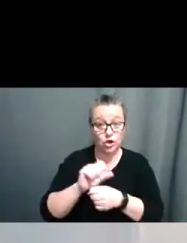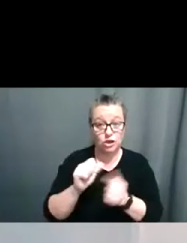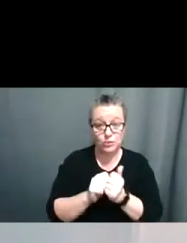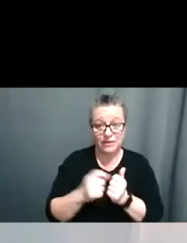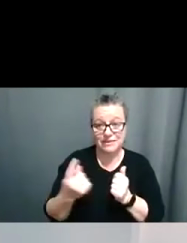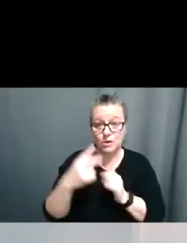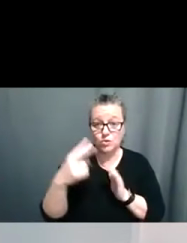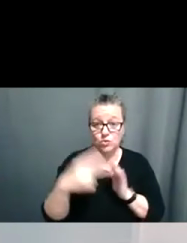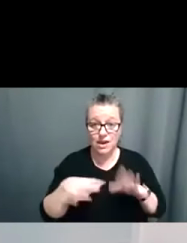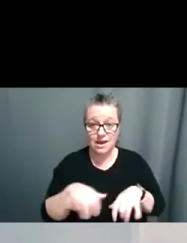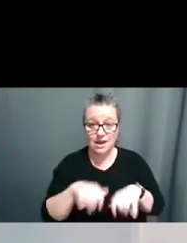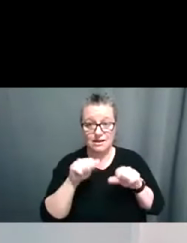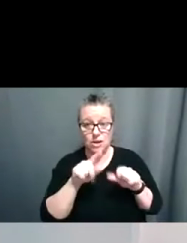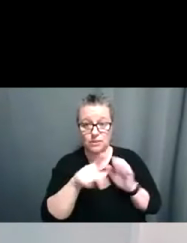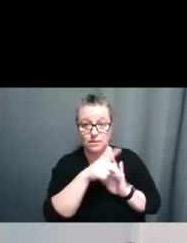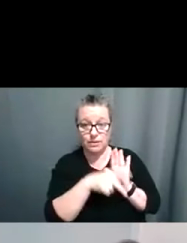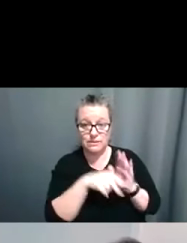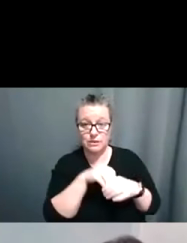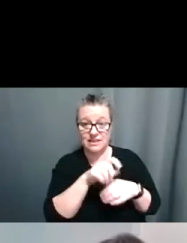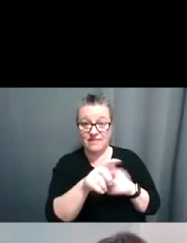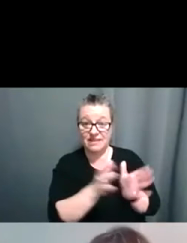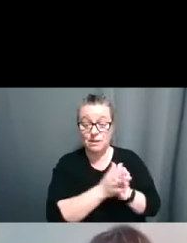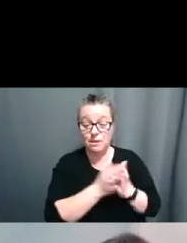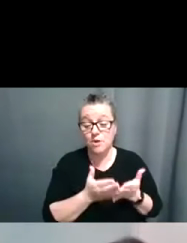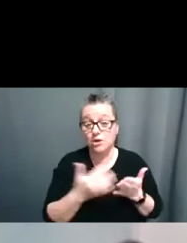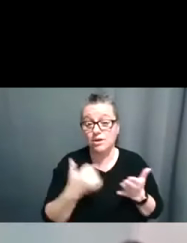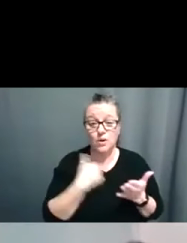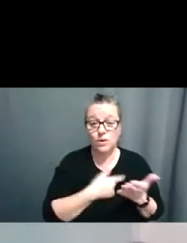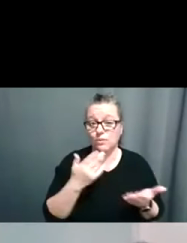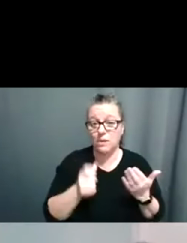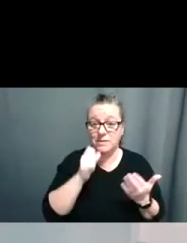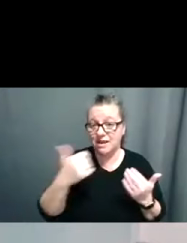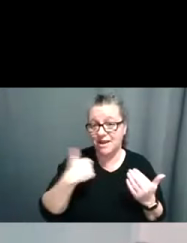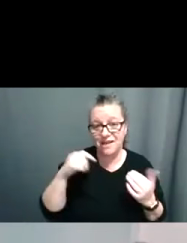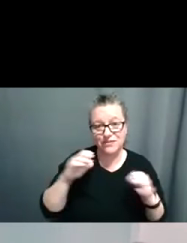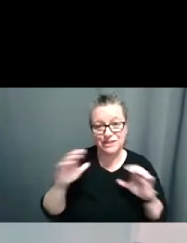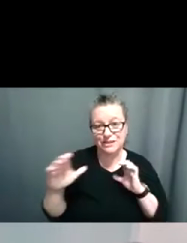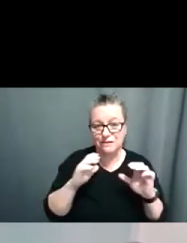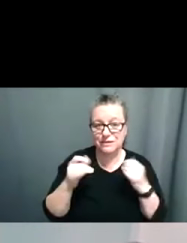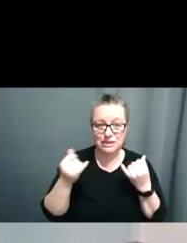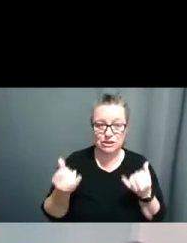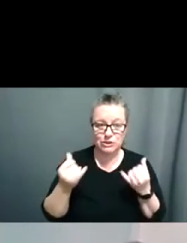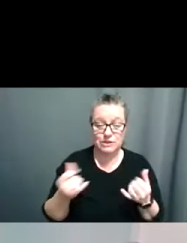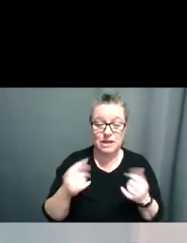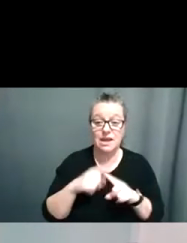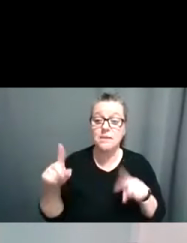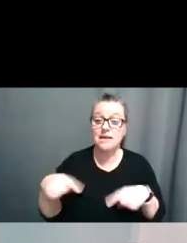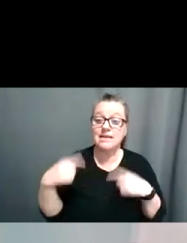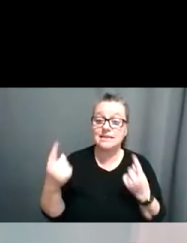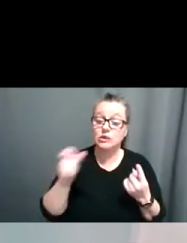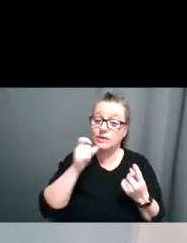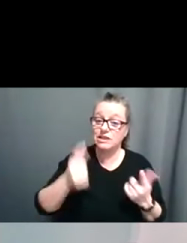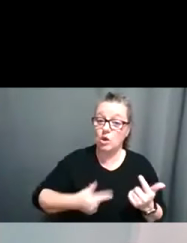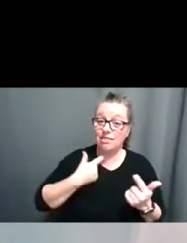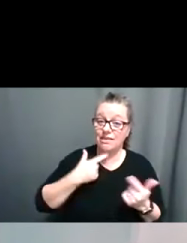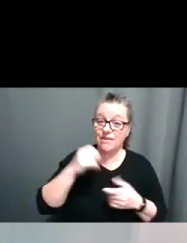read and adopted the principles in this book, we probably wouldn't be having this conversation today. But since we don't live in that world